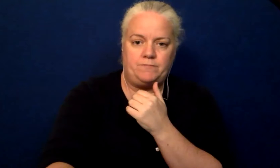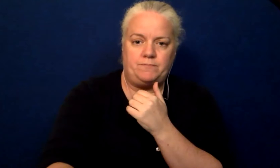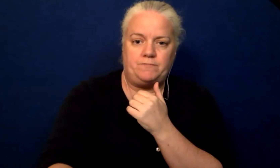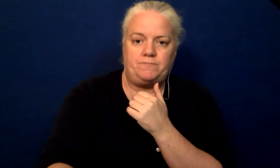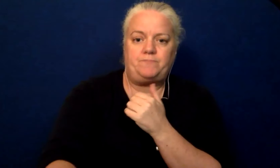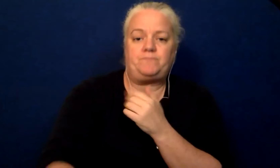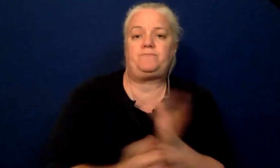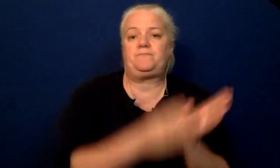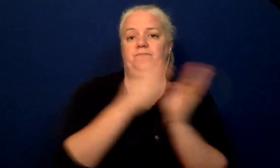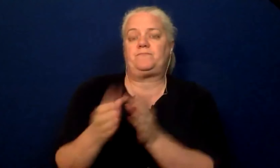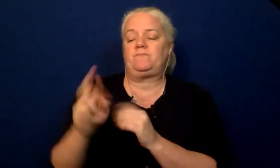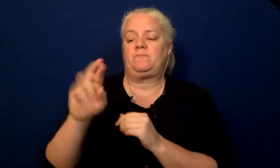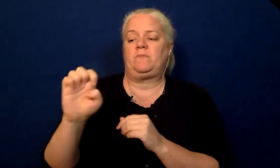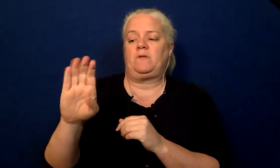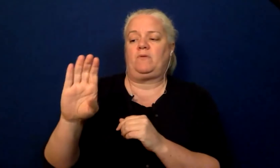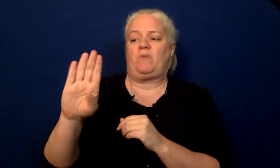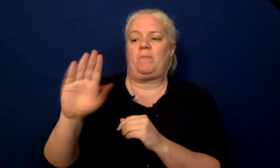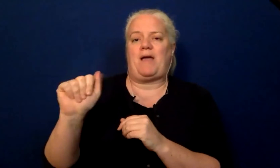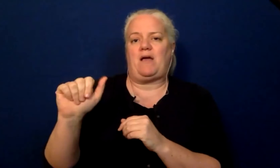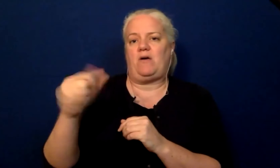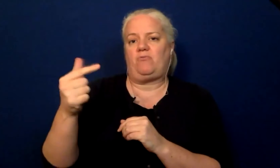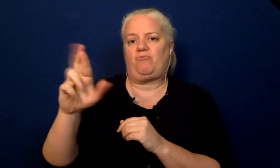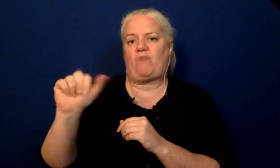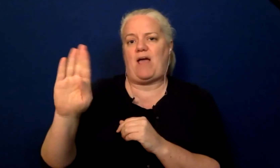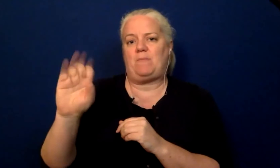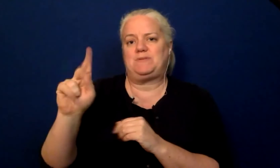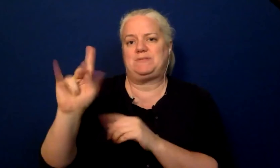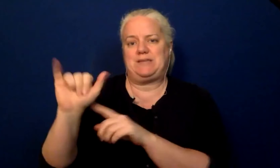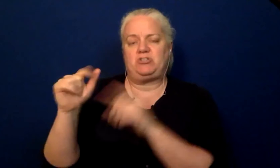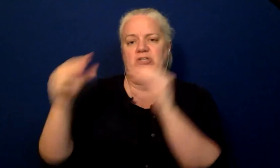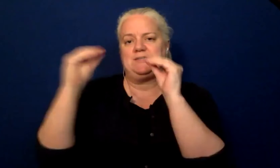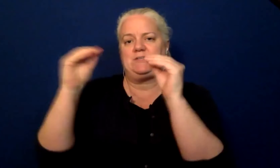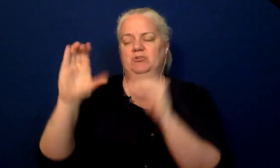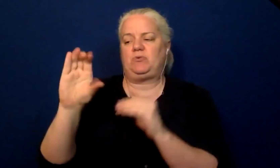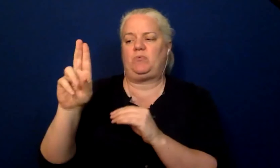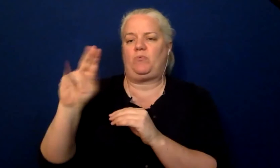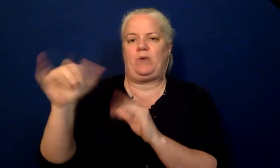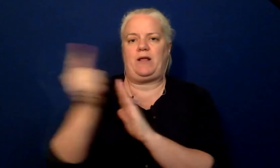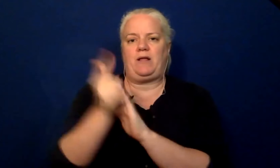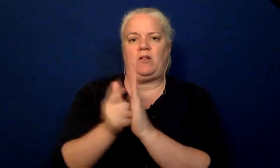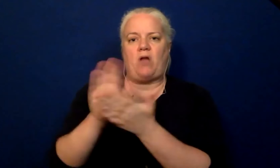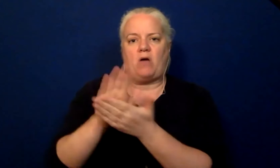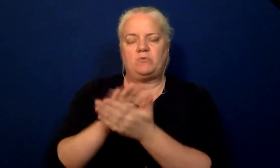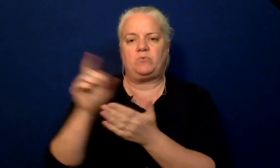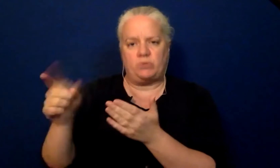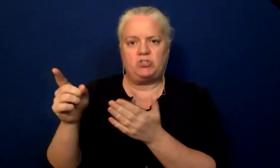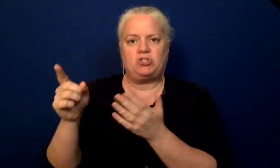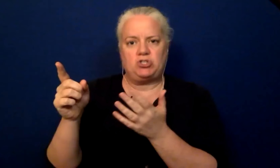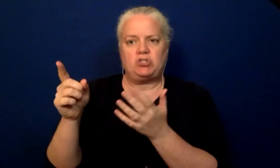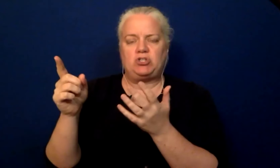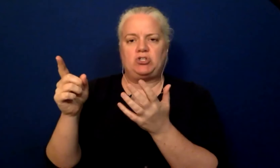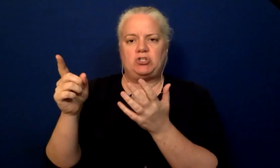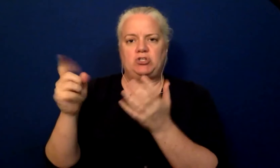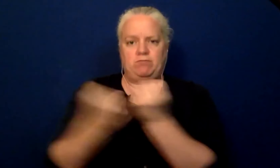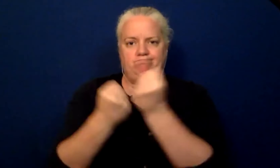teaches at CUNY Law School. A scholar of environmental justice and human rights, Professor Bratspies has written